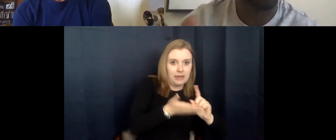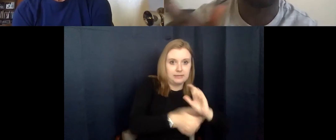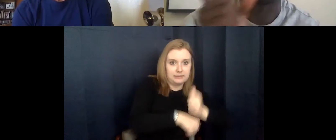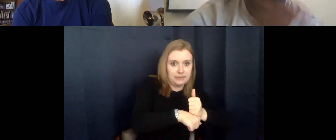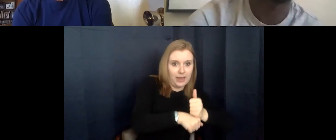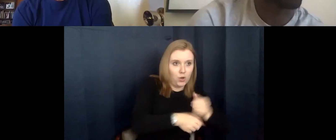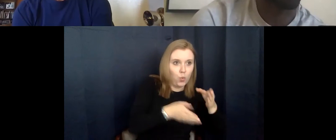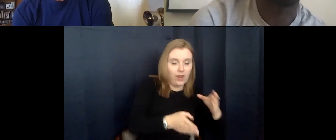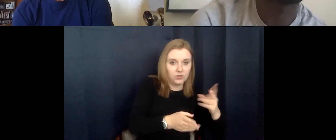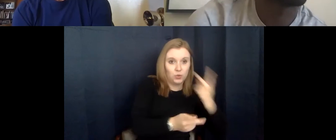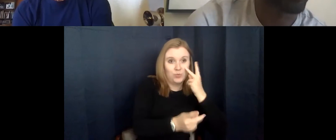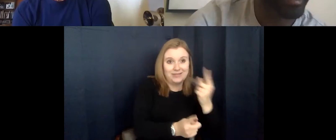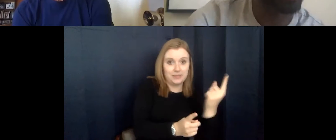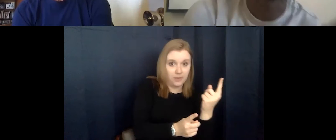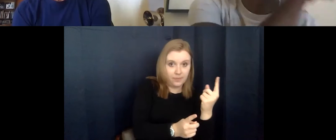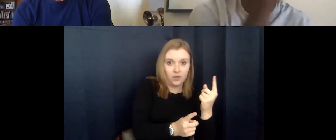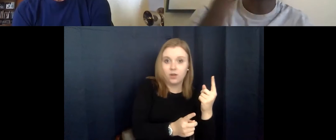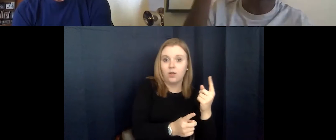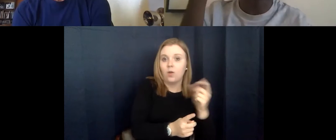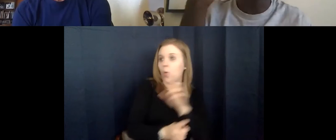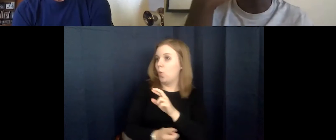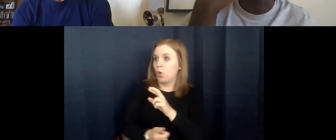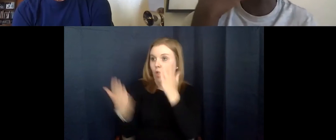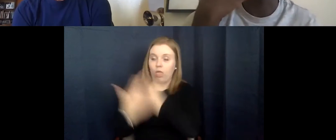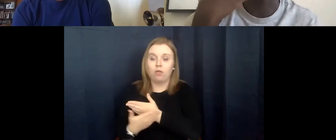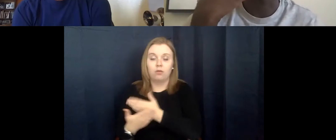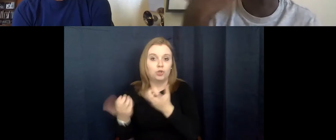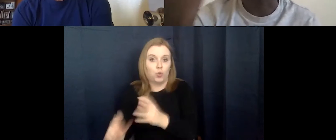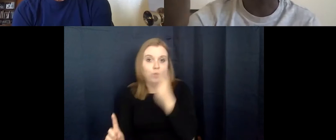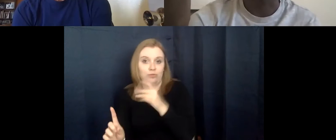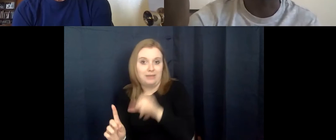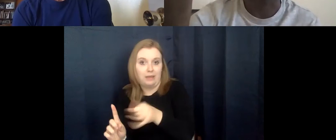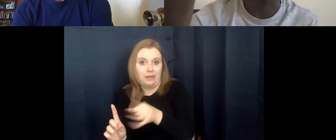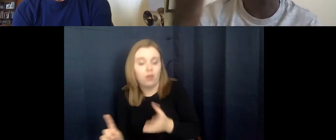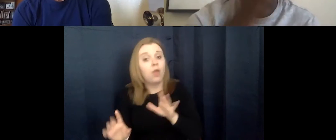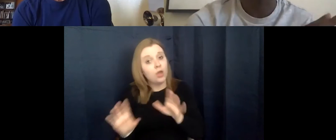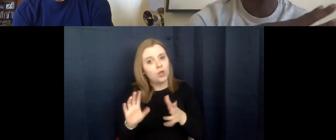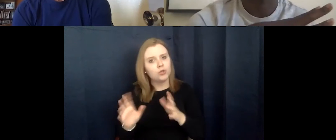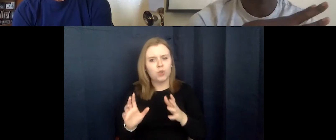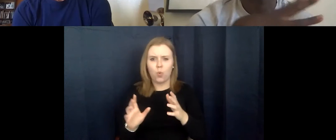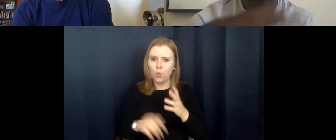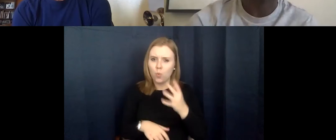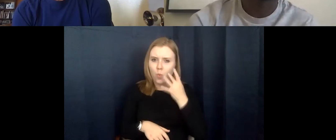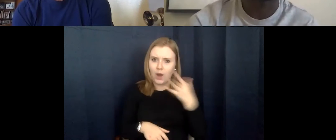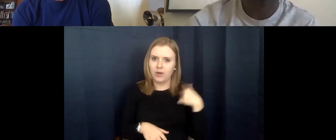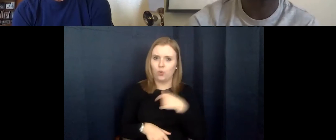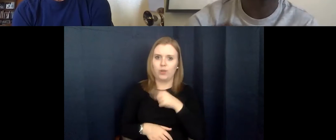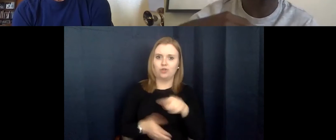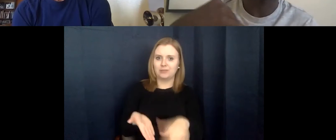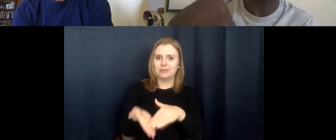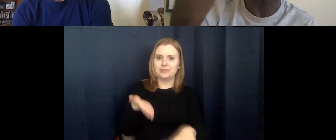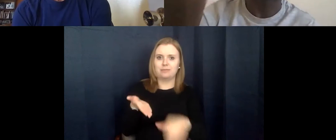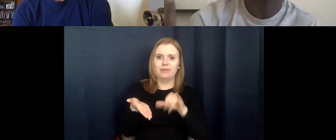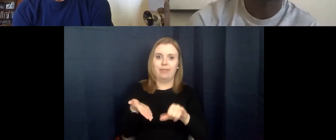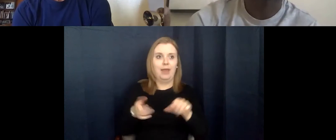see something when they don't want you to see another thing. You know, so why would we dismiss that in access, right? Why